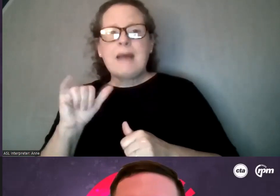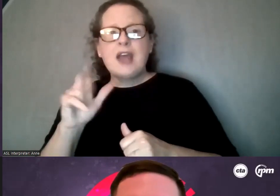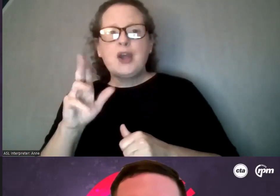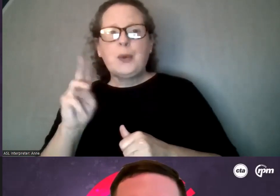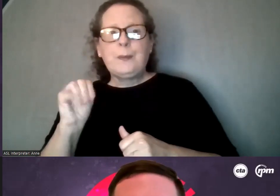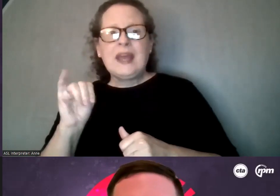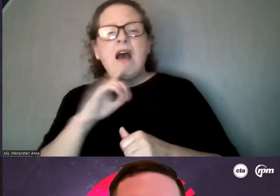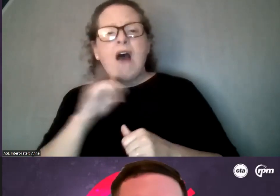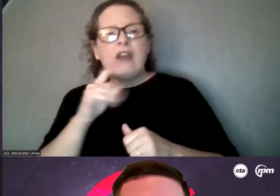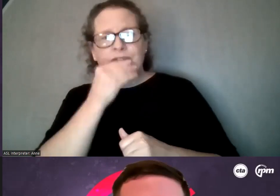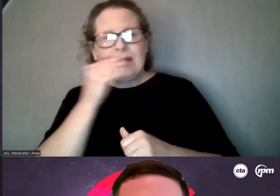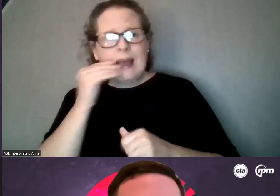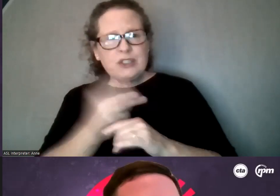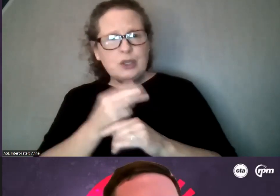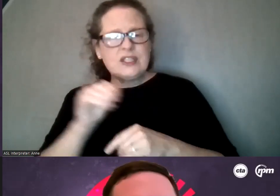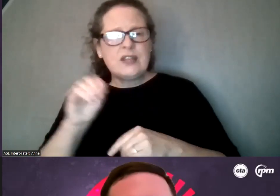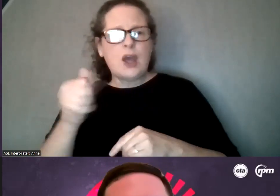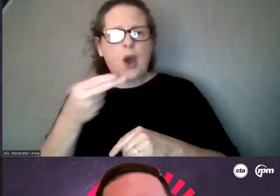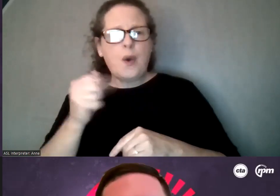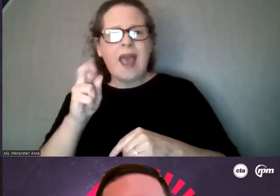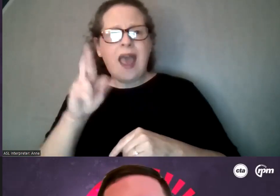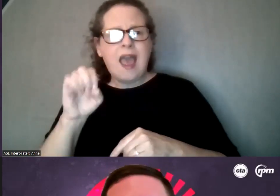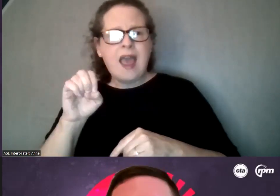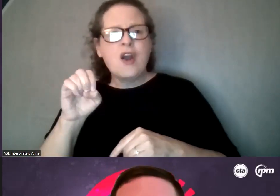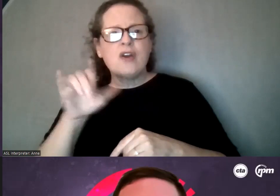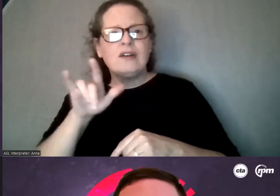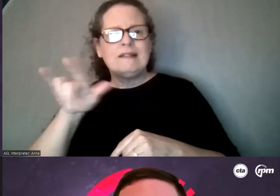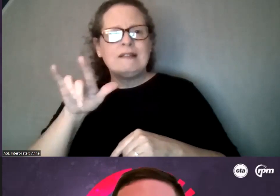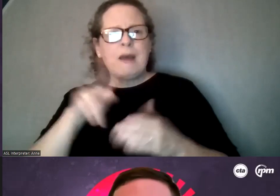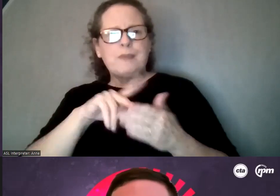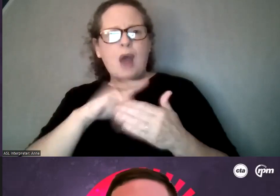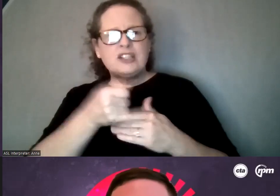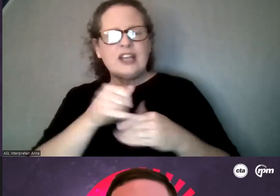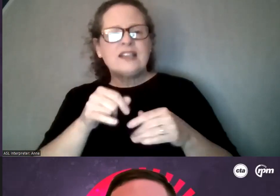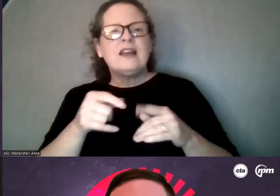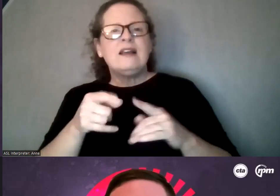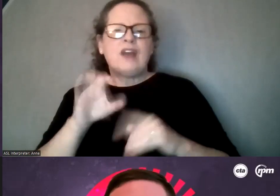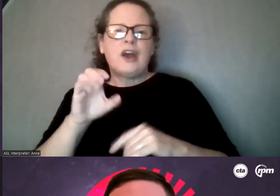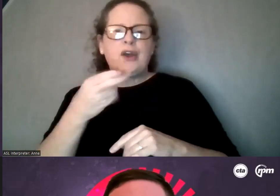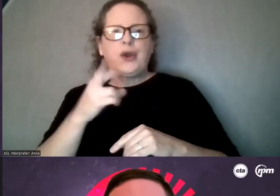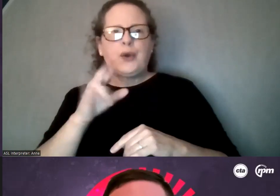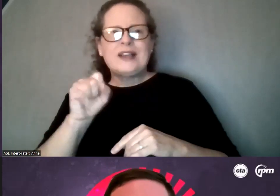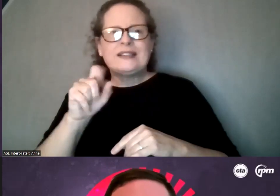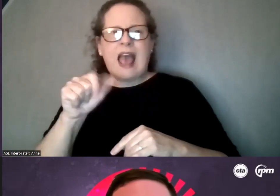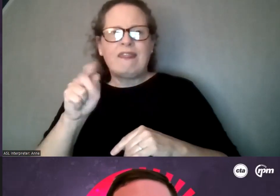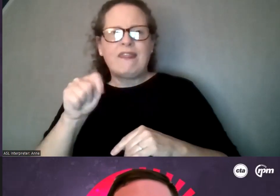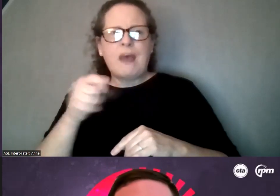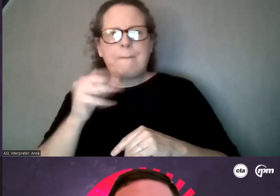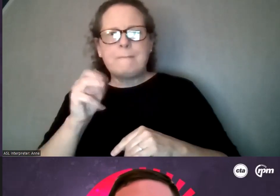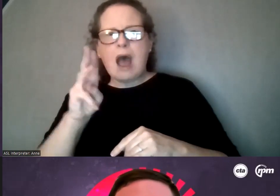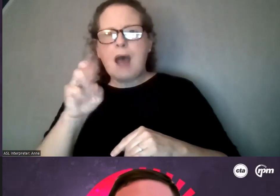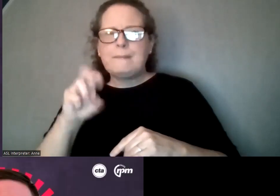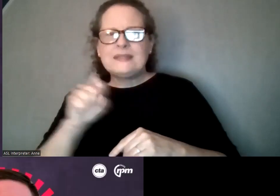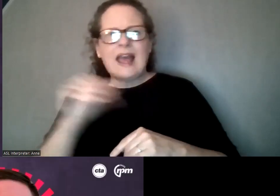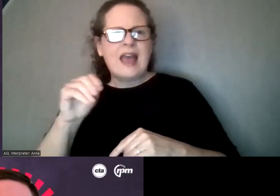project, chrysanthemums and violets, also from kimonos? Yes, all those flowers that I use is in